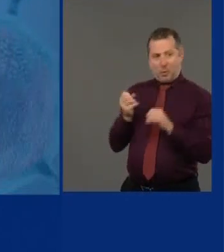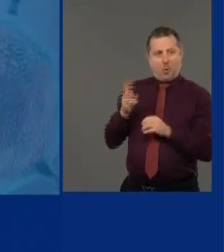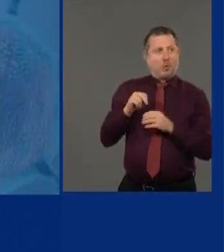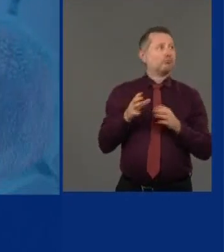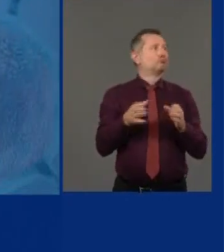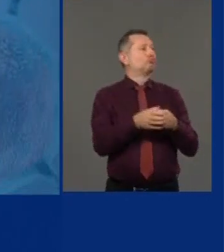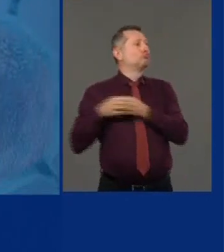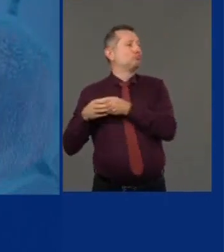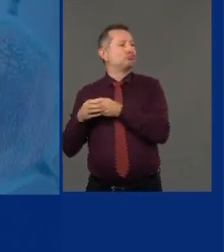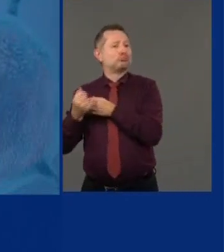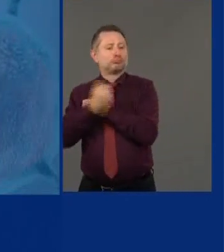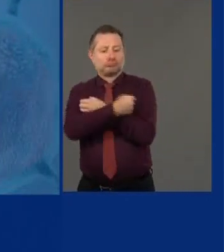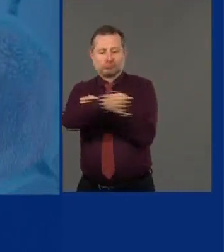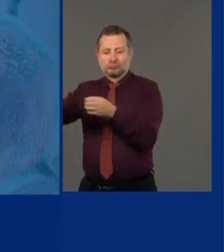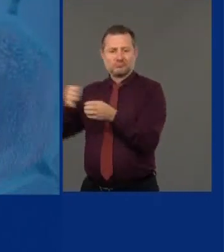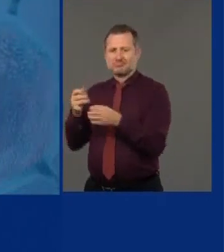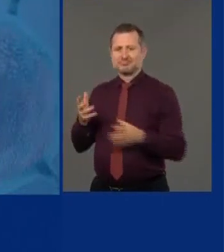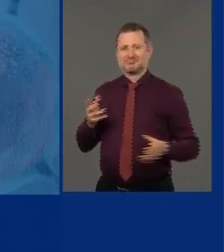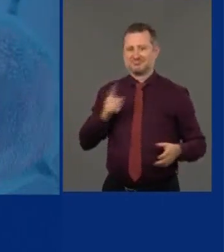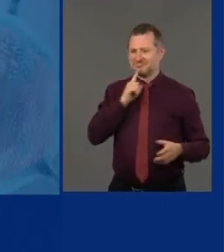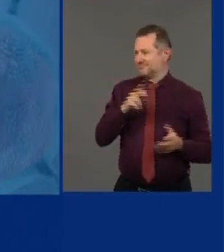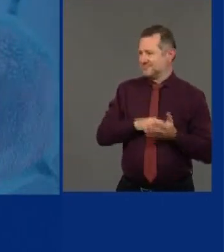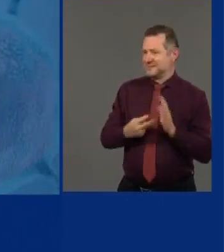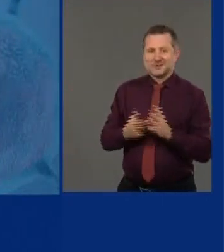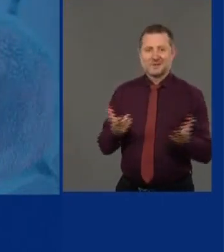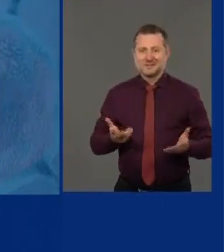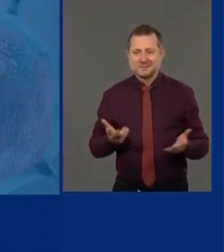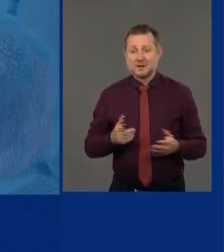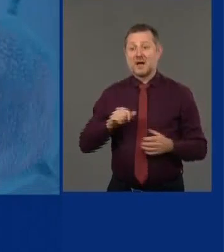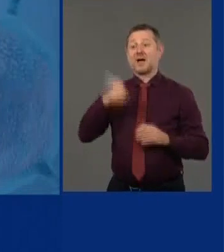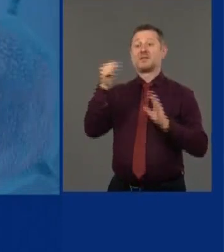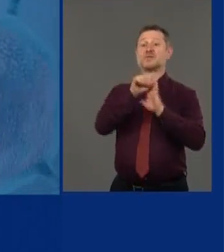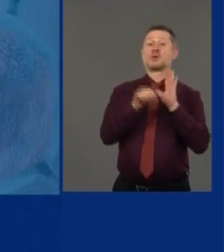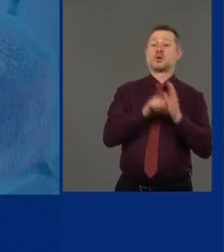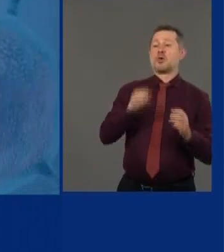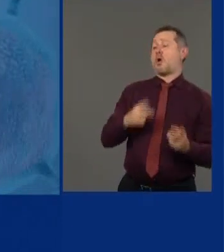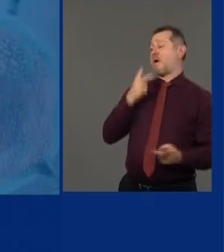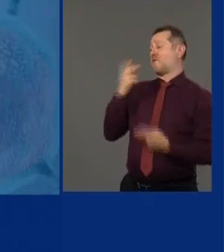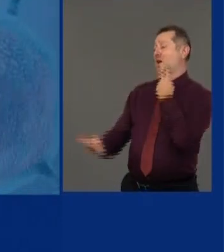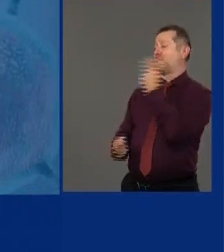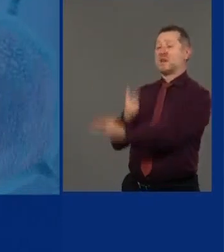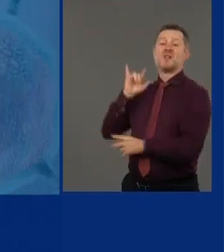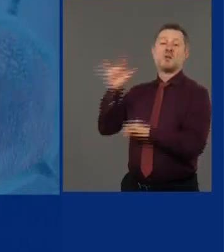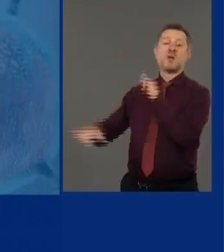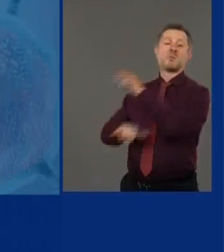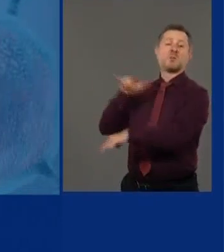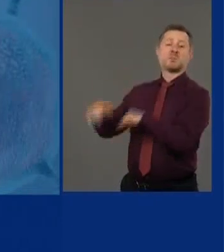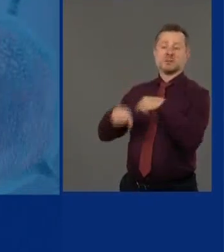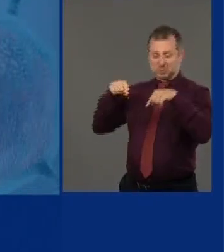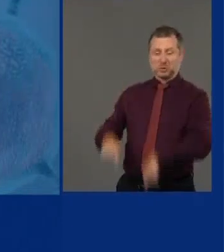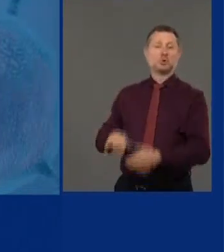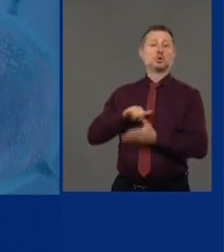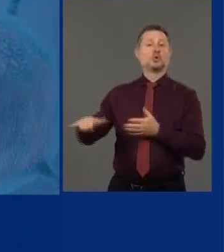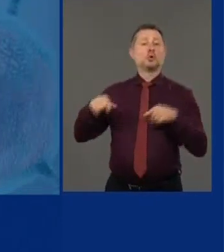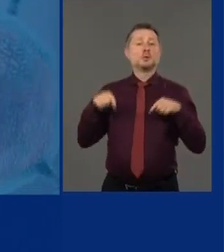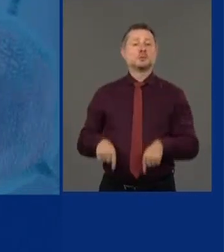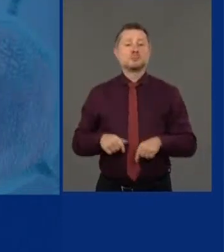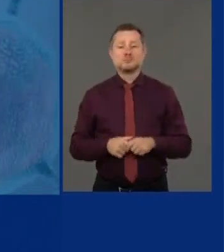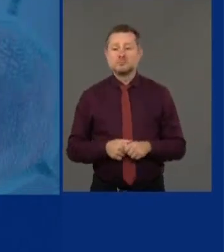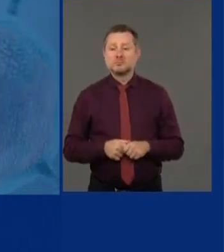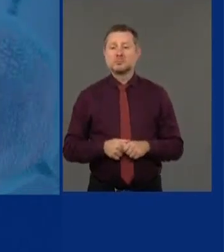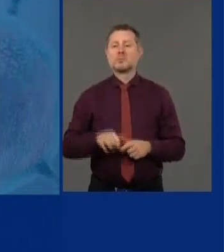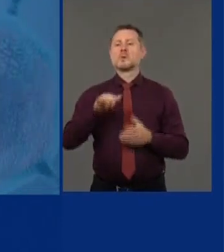not an island, right? People from the other states travel to New York, and New York is